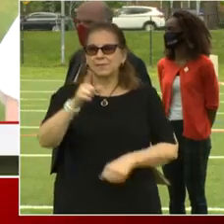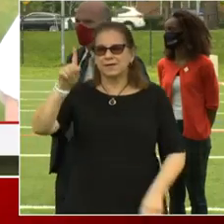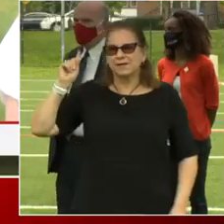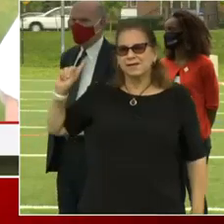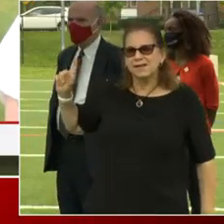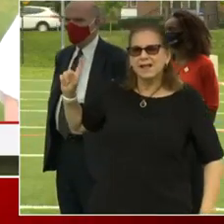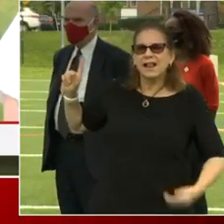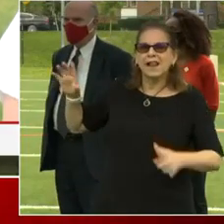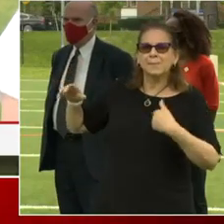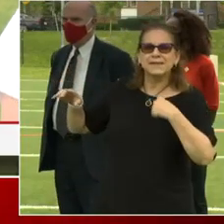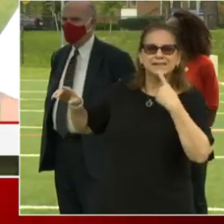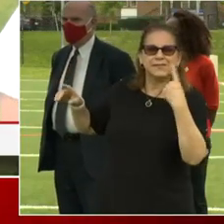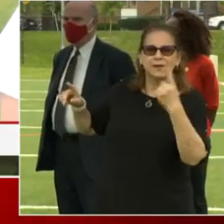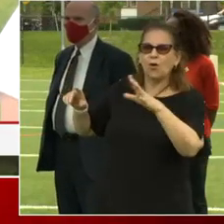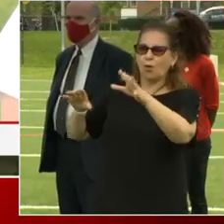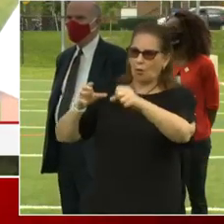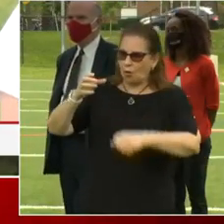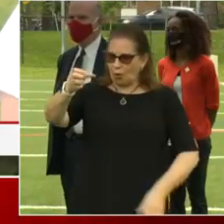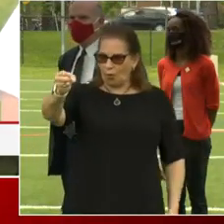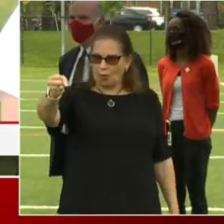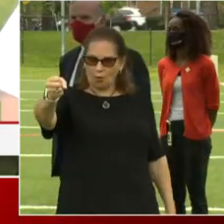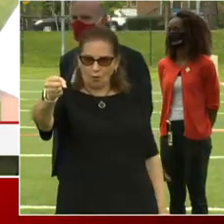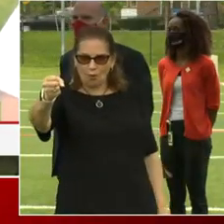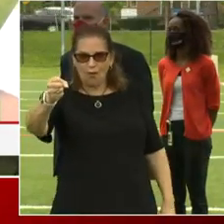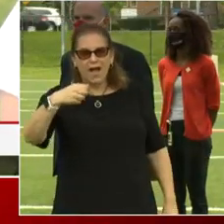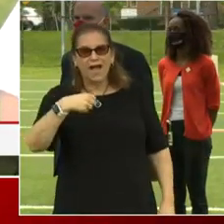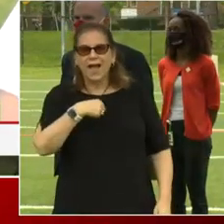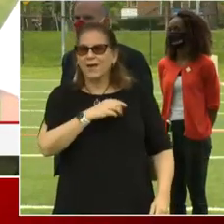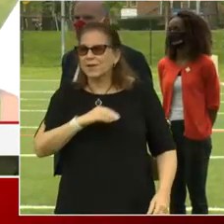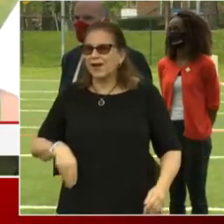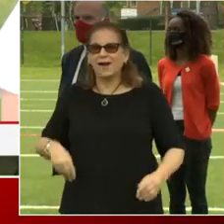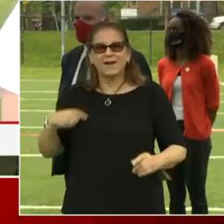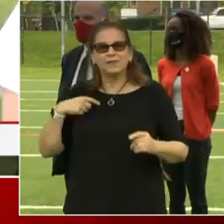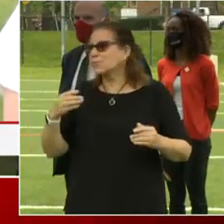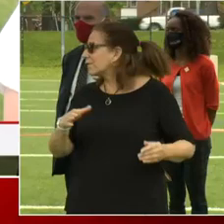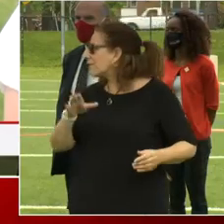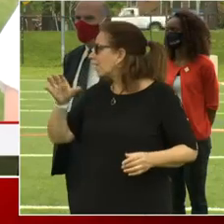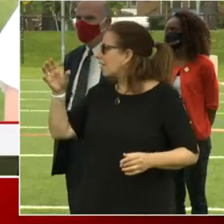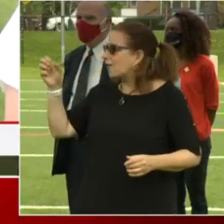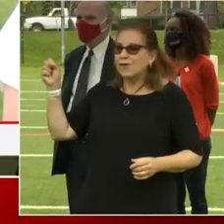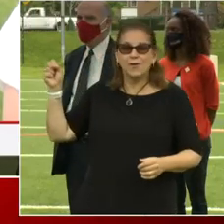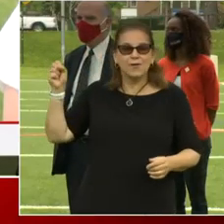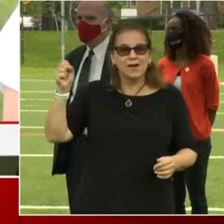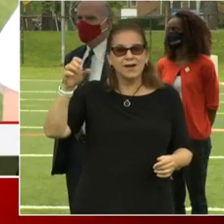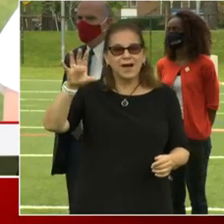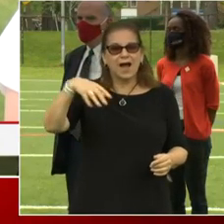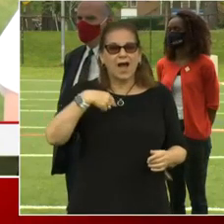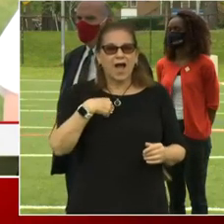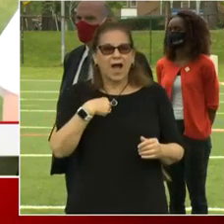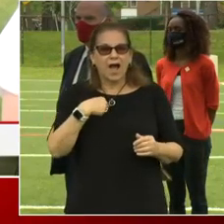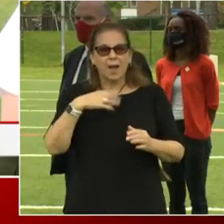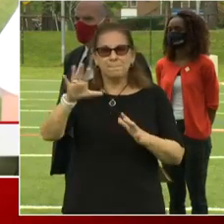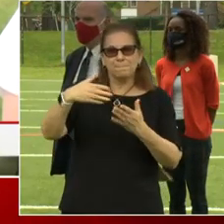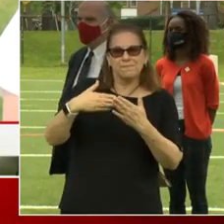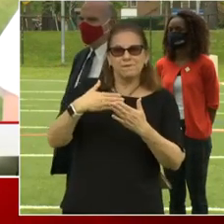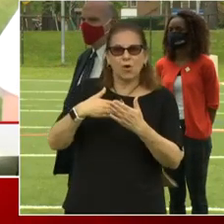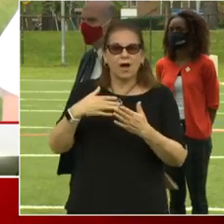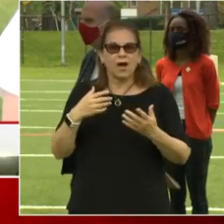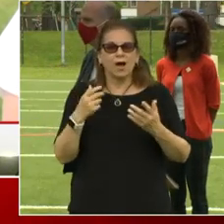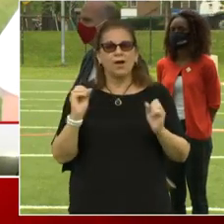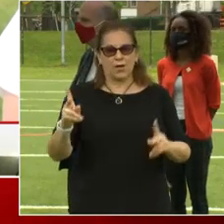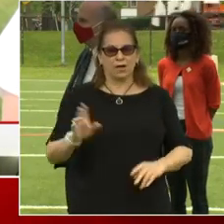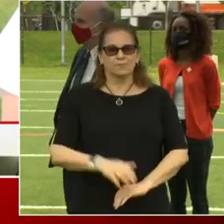start addressing these issues. Let me just say this. Okay, wait. I just want to say, let's eradicate that before the end of the year of